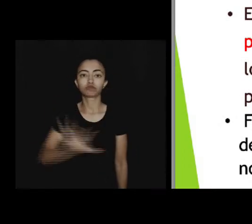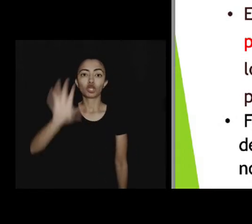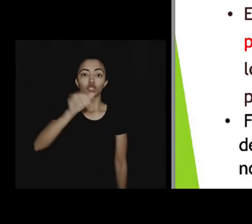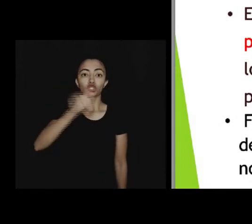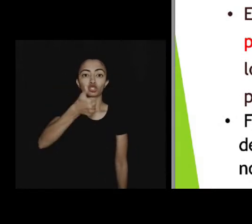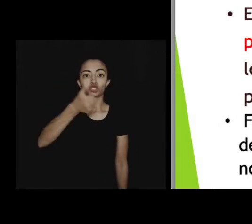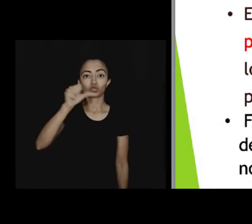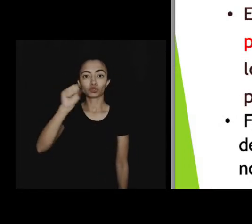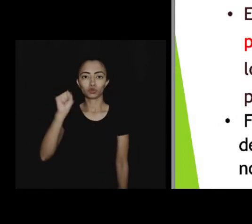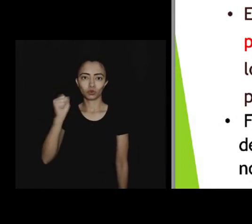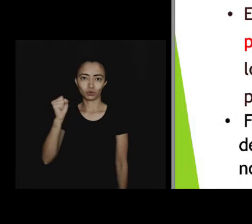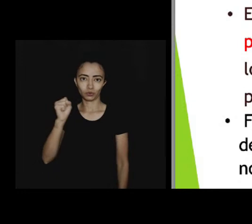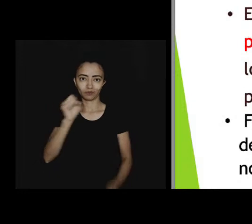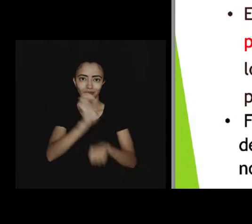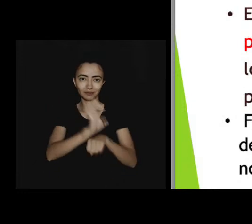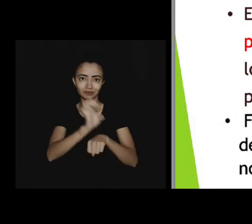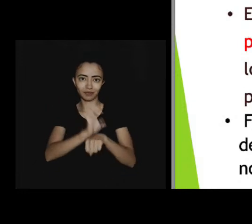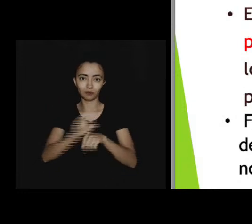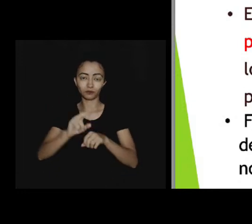states,